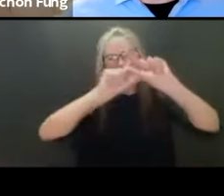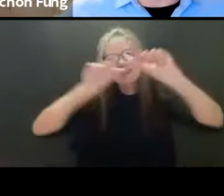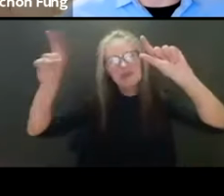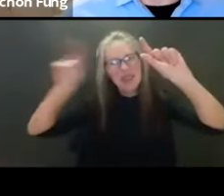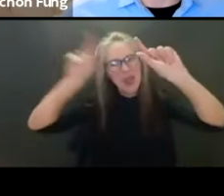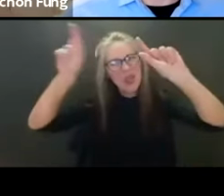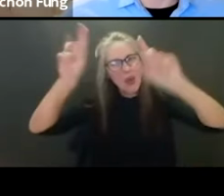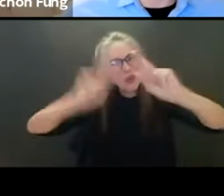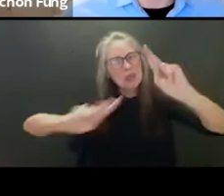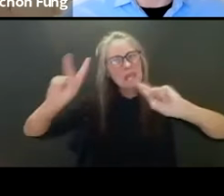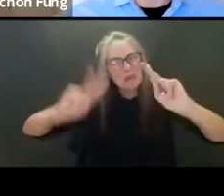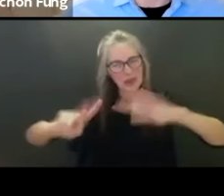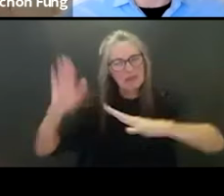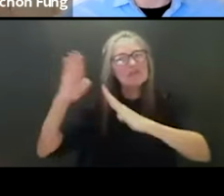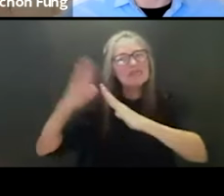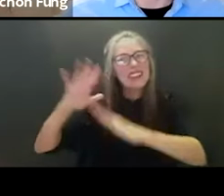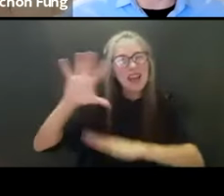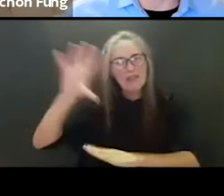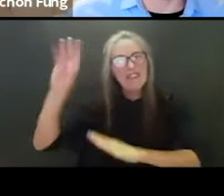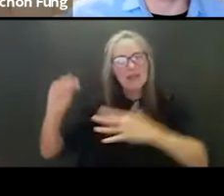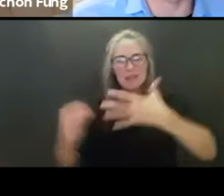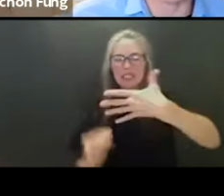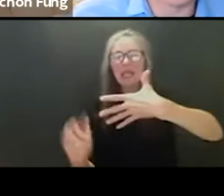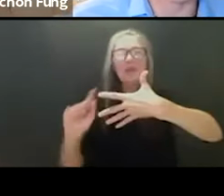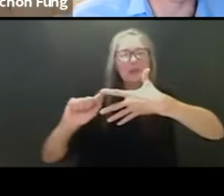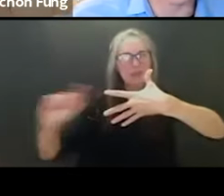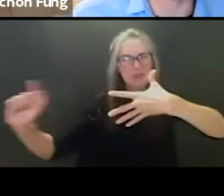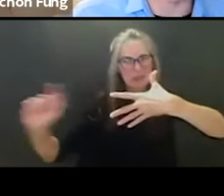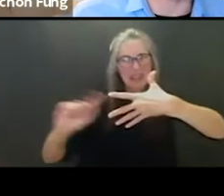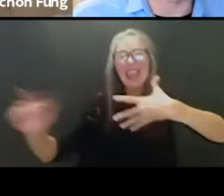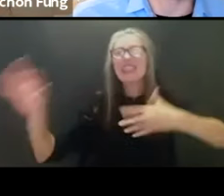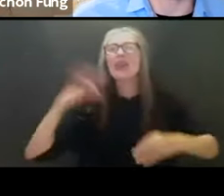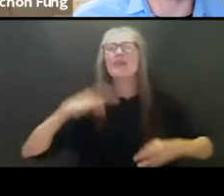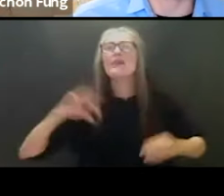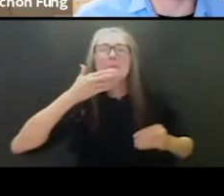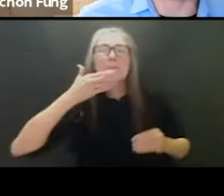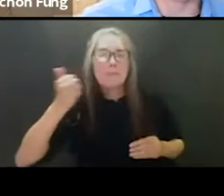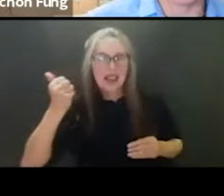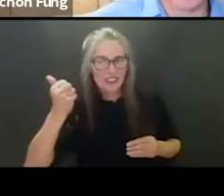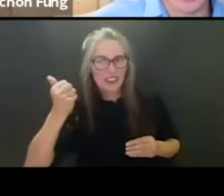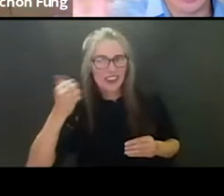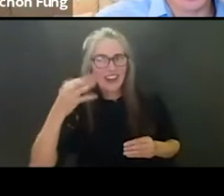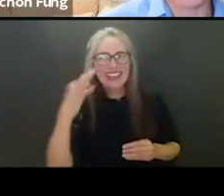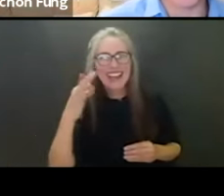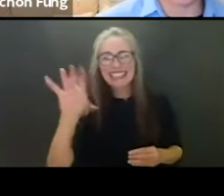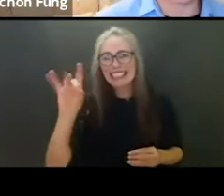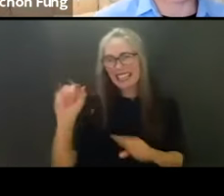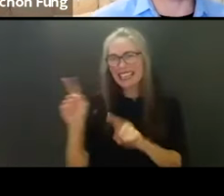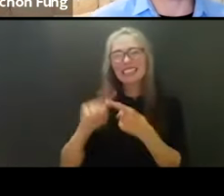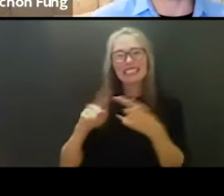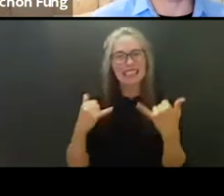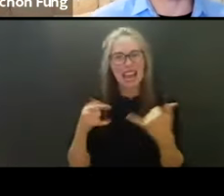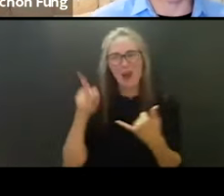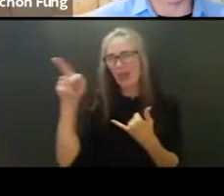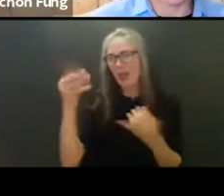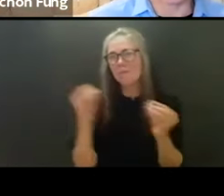It was government for all of people, it which are the top 5% of the income distribution. They did a lot better